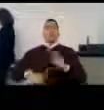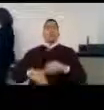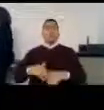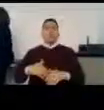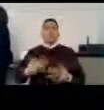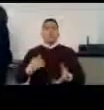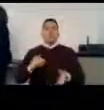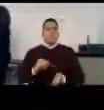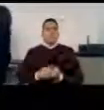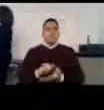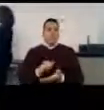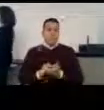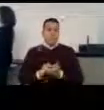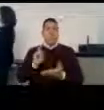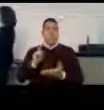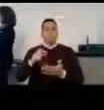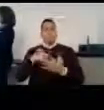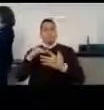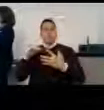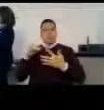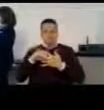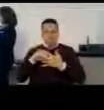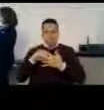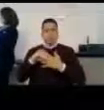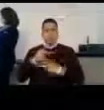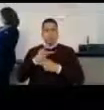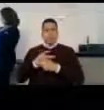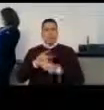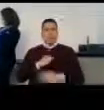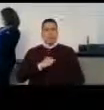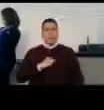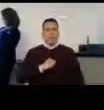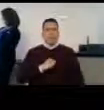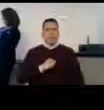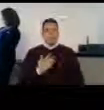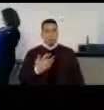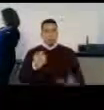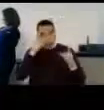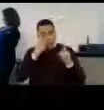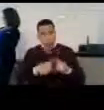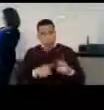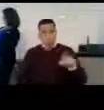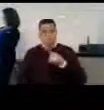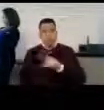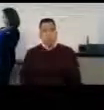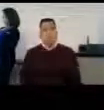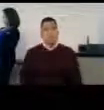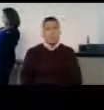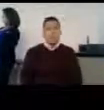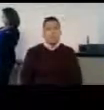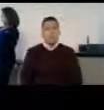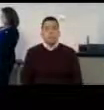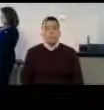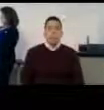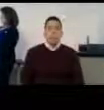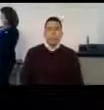self-care? It's the only way for the future, and we have to both agree on that. Yes?